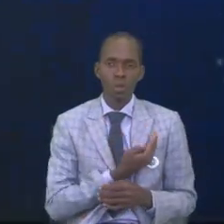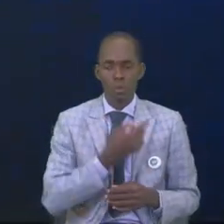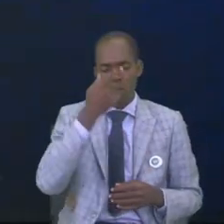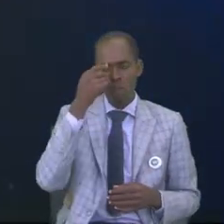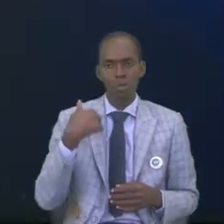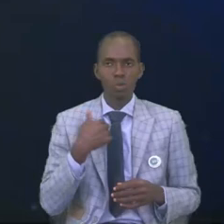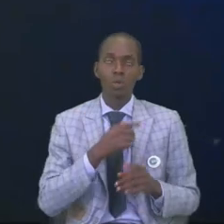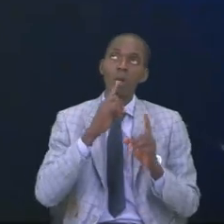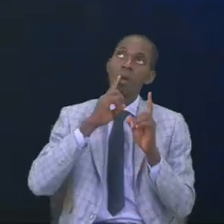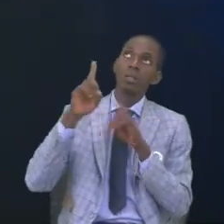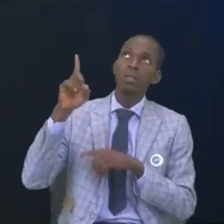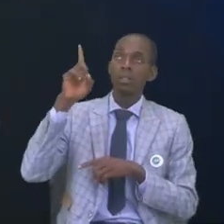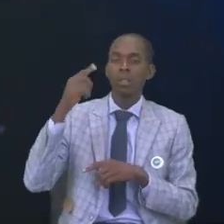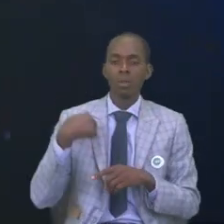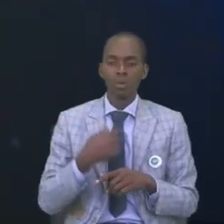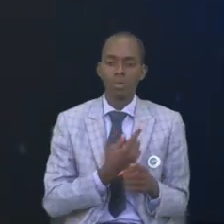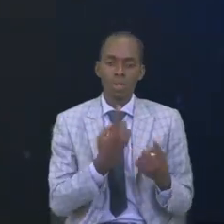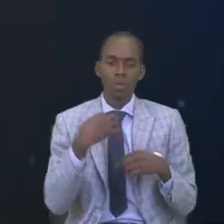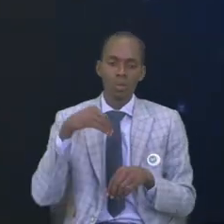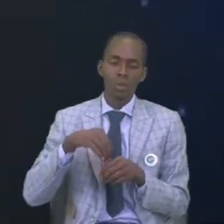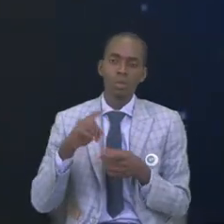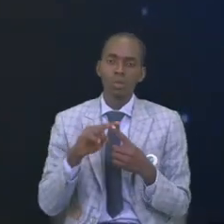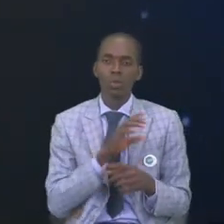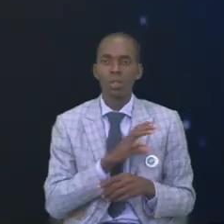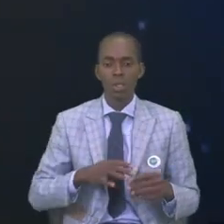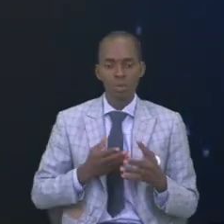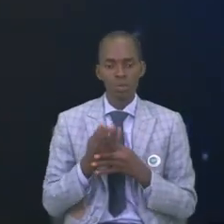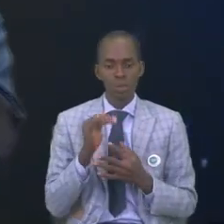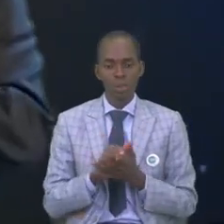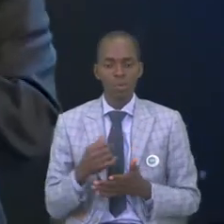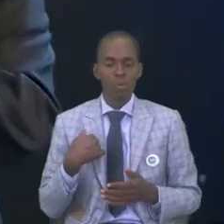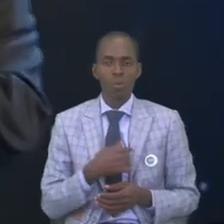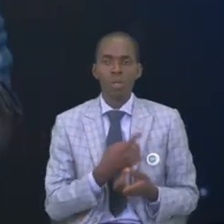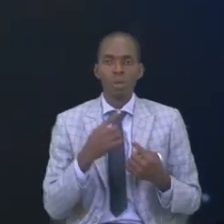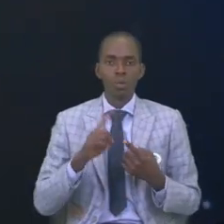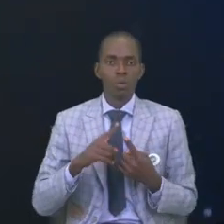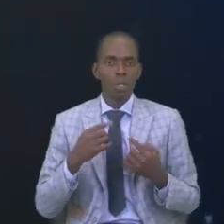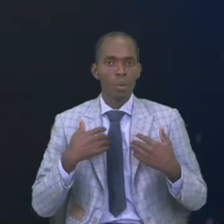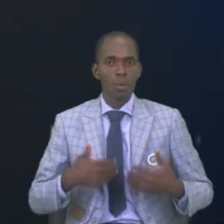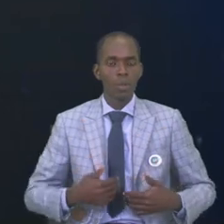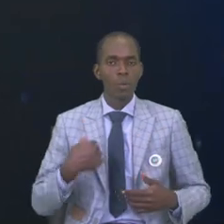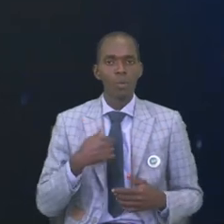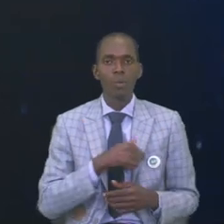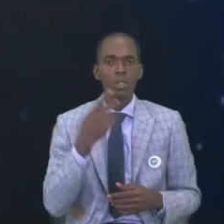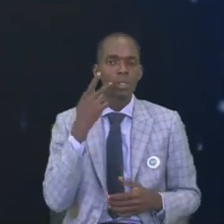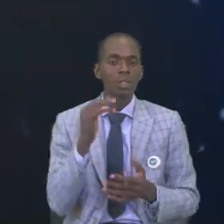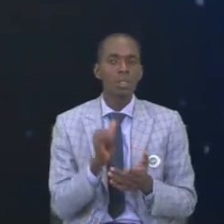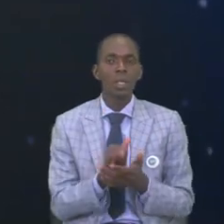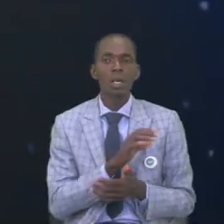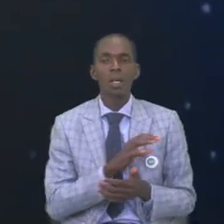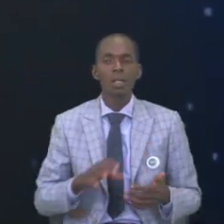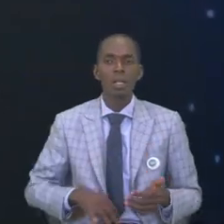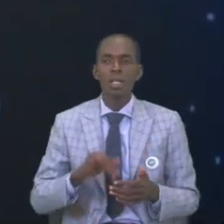come into Christ, and through that we come into the body, we find that Christ is the